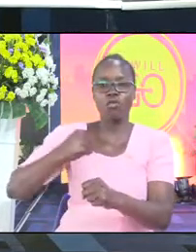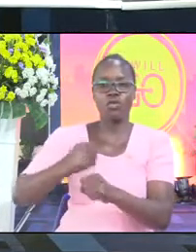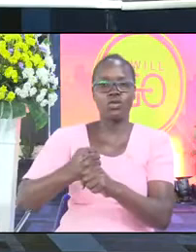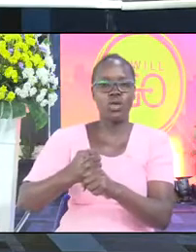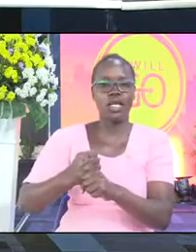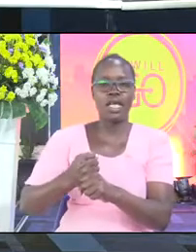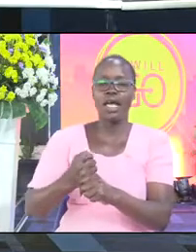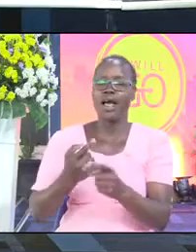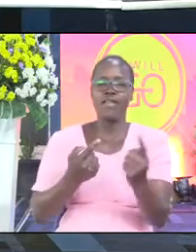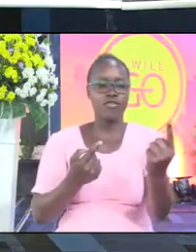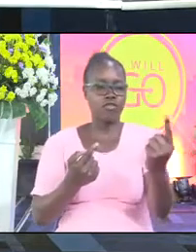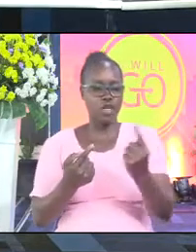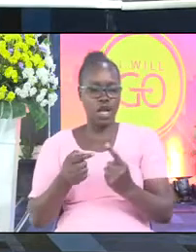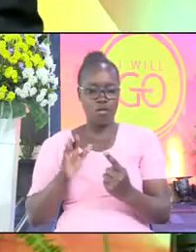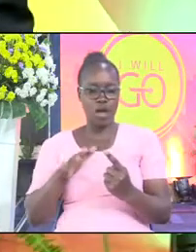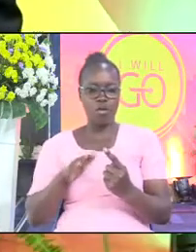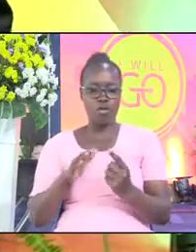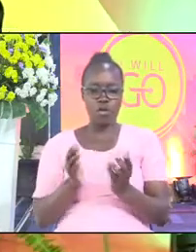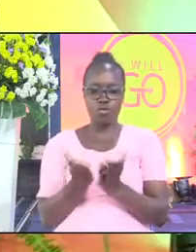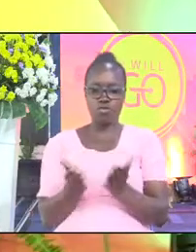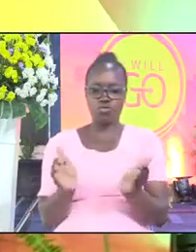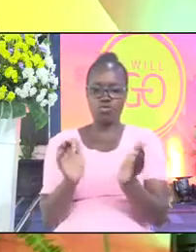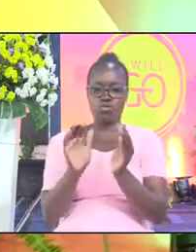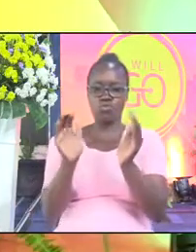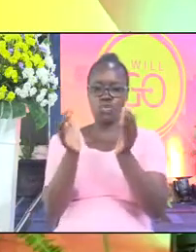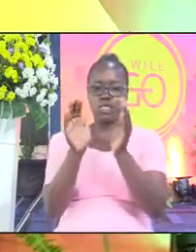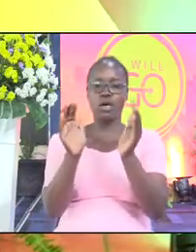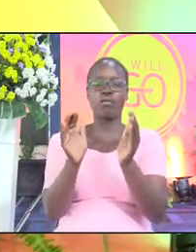a woman with her water pot.